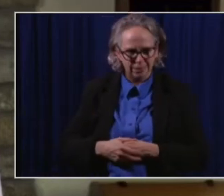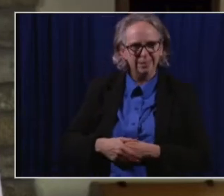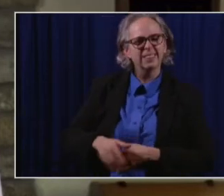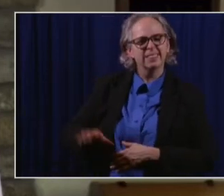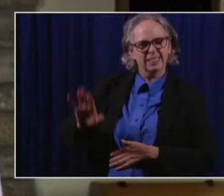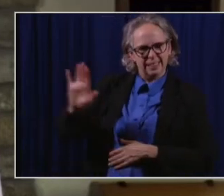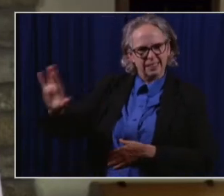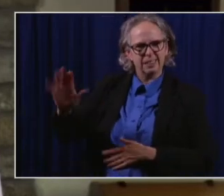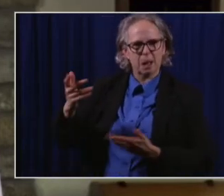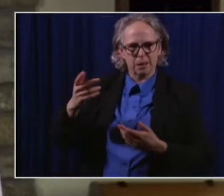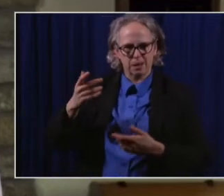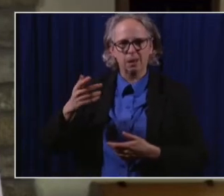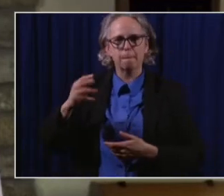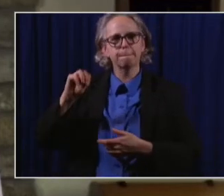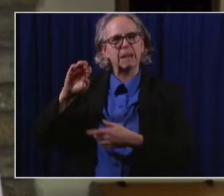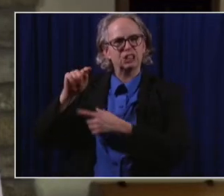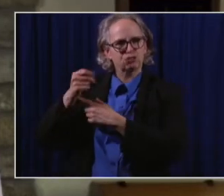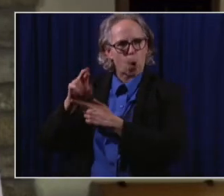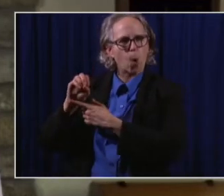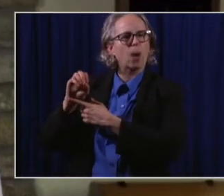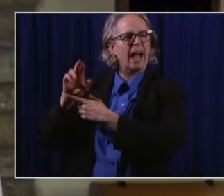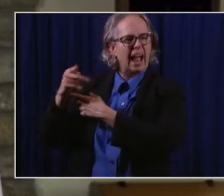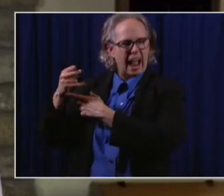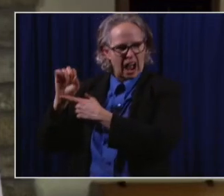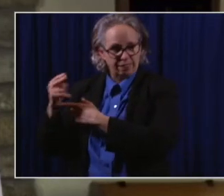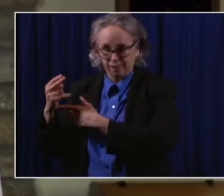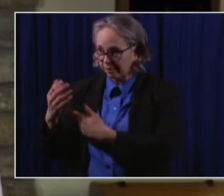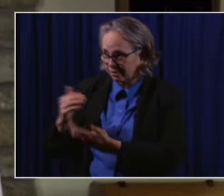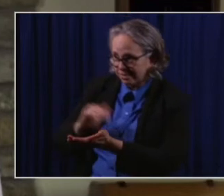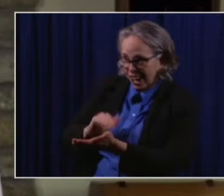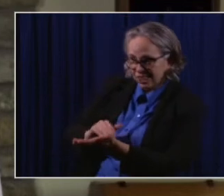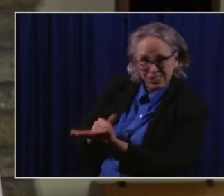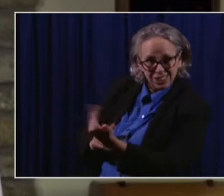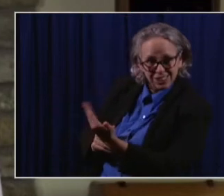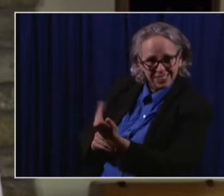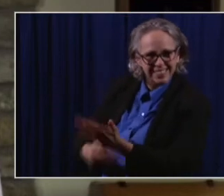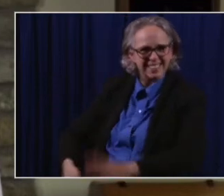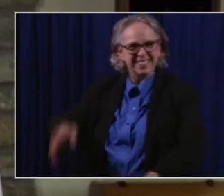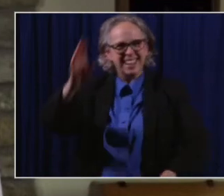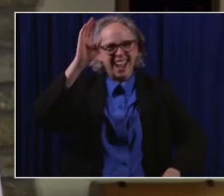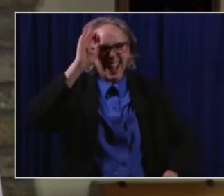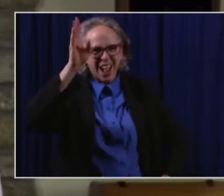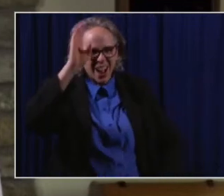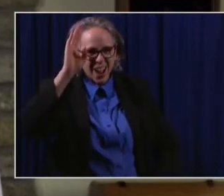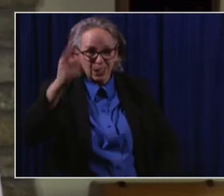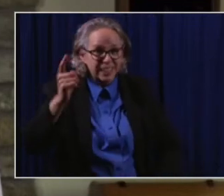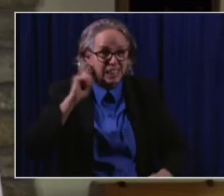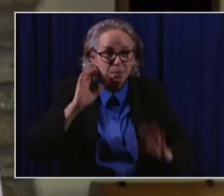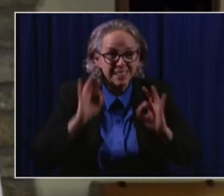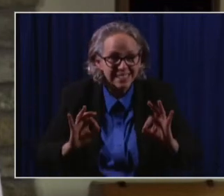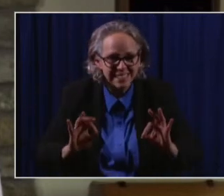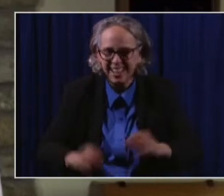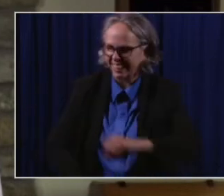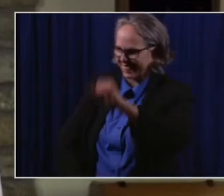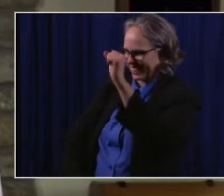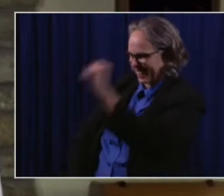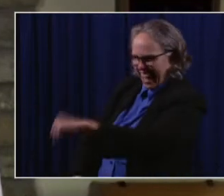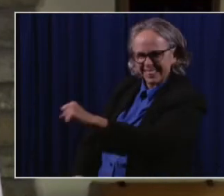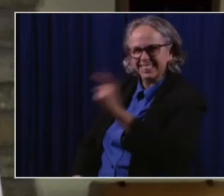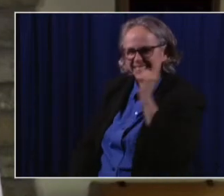Health System. Doctor, we hope we can hear you now. Can you hear me now? We can hear you